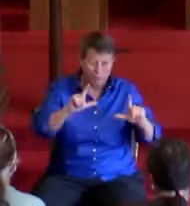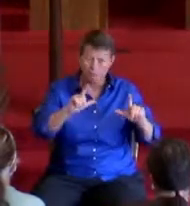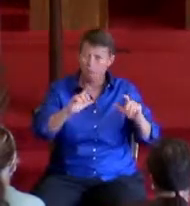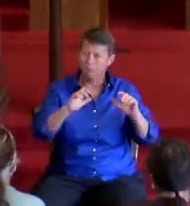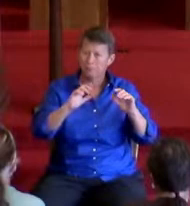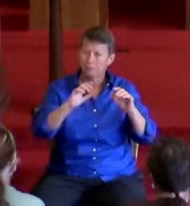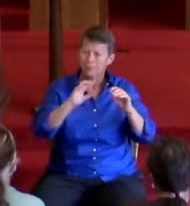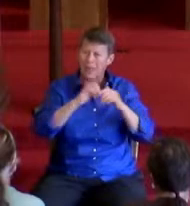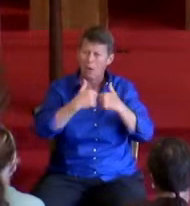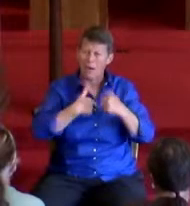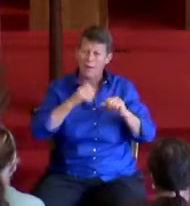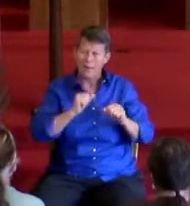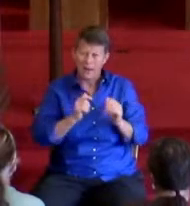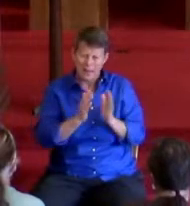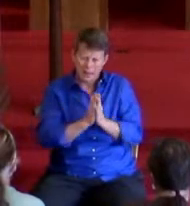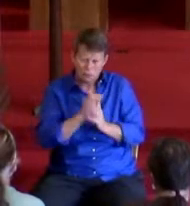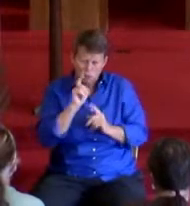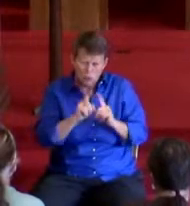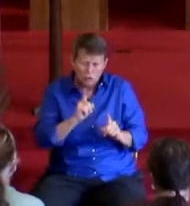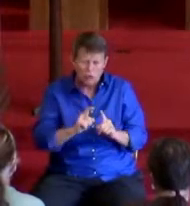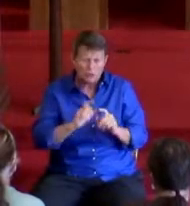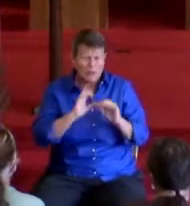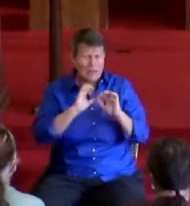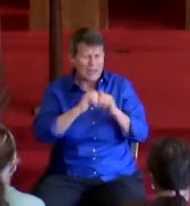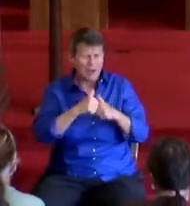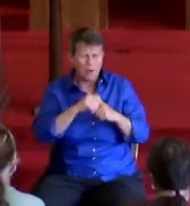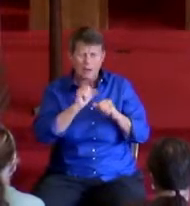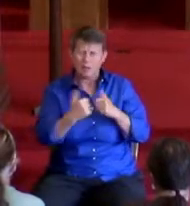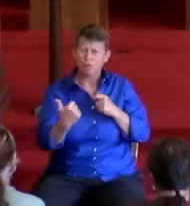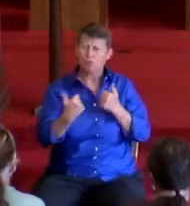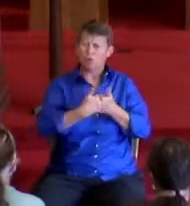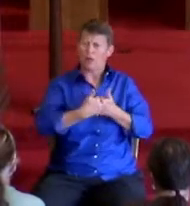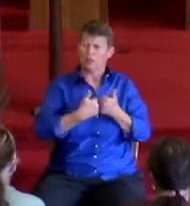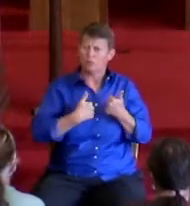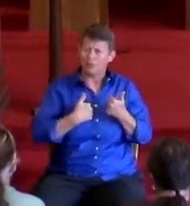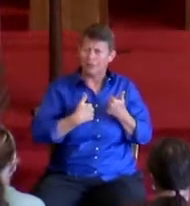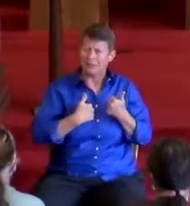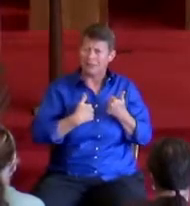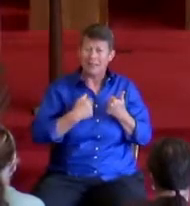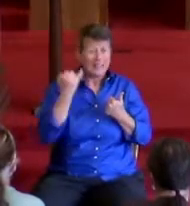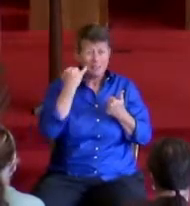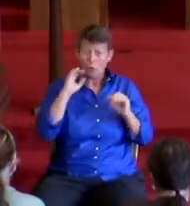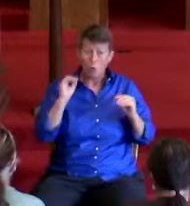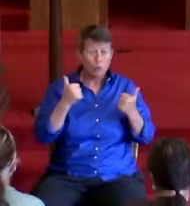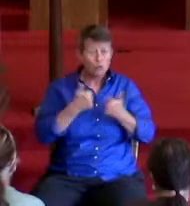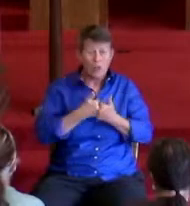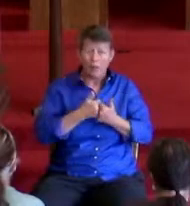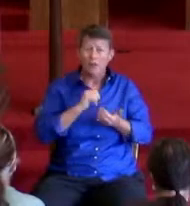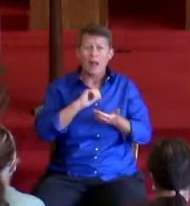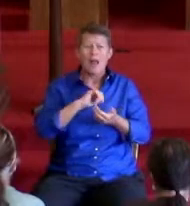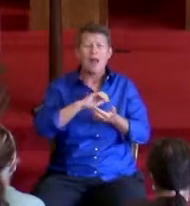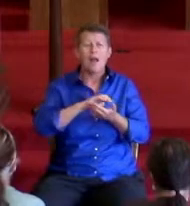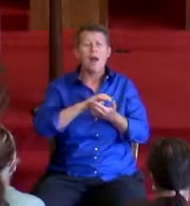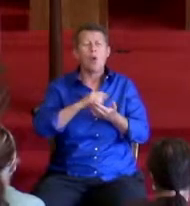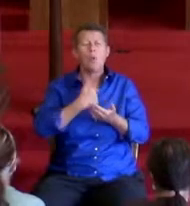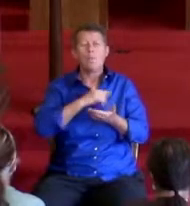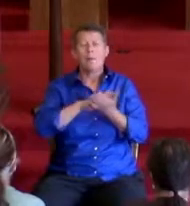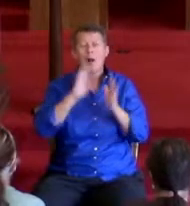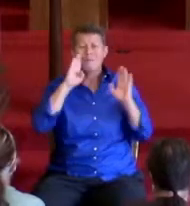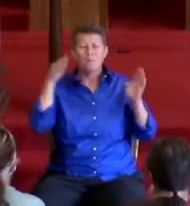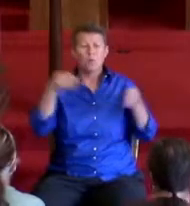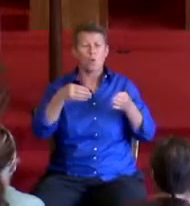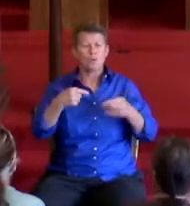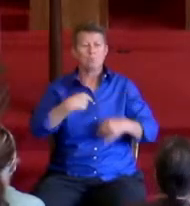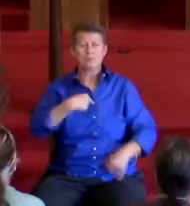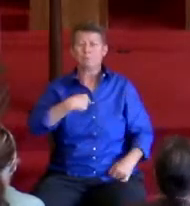questions, to be challenged. We all need to be challenged, or everything becomes about us.